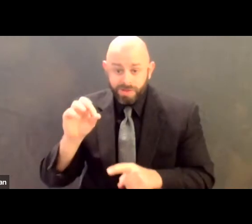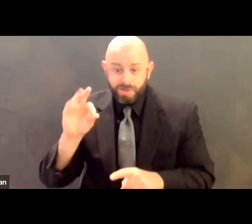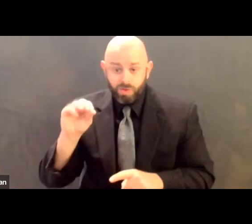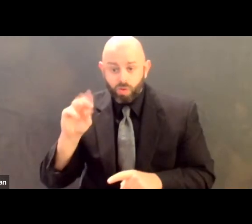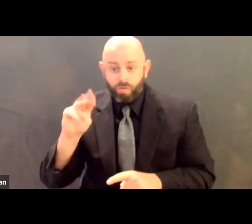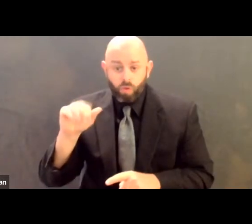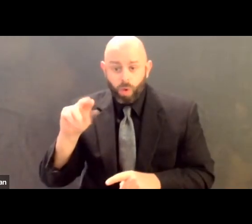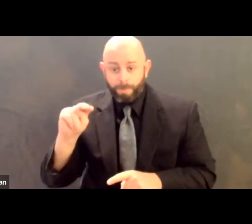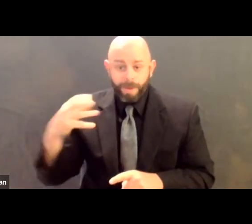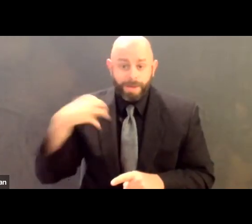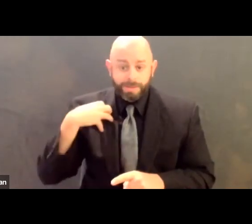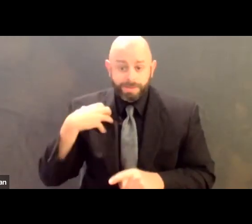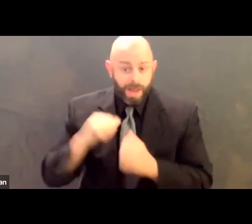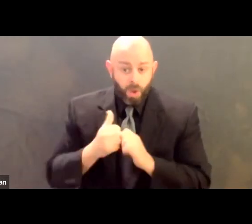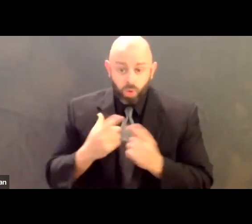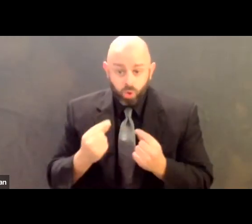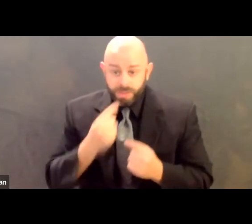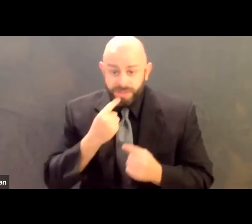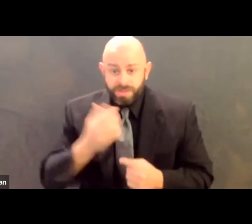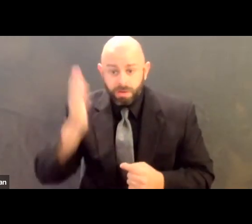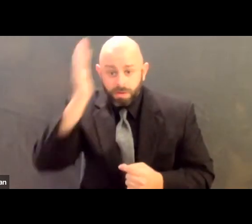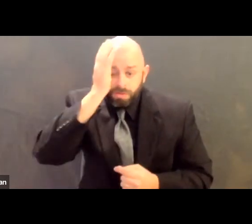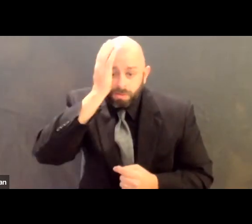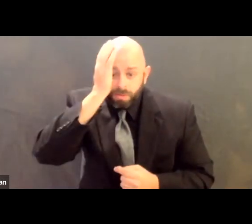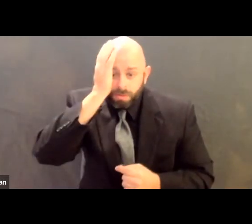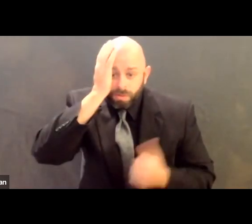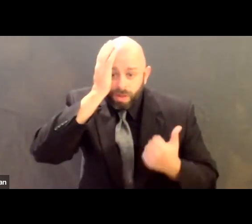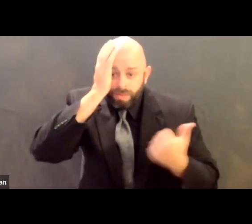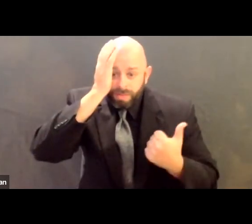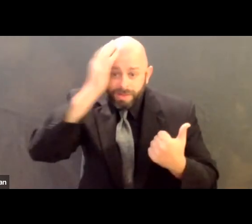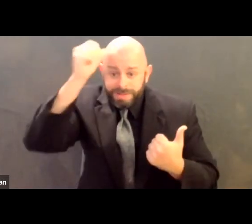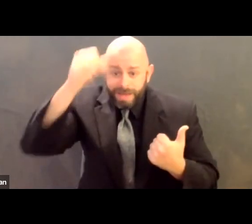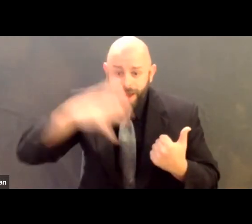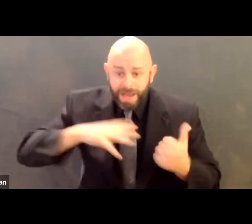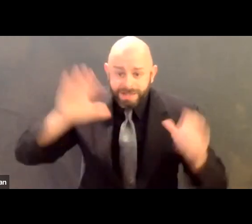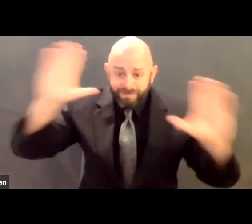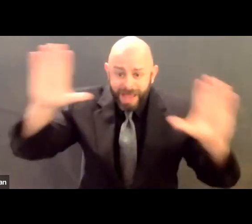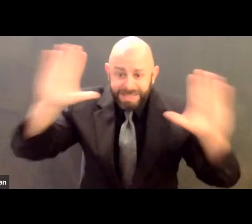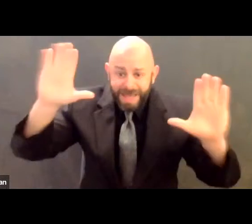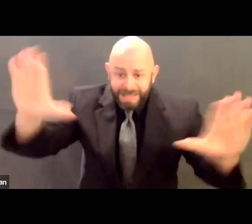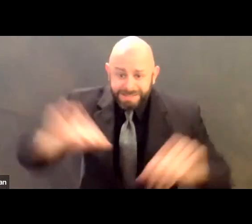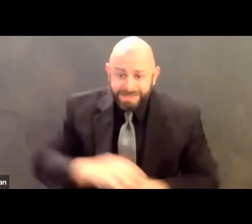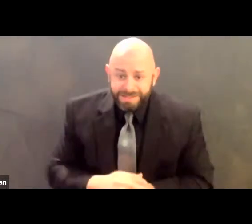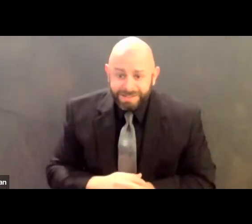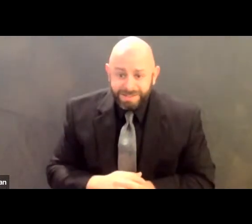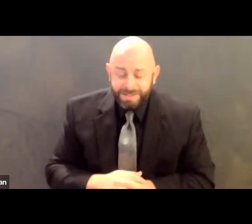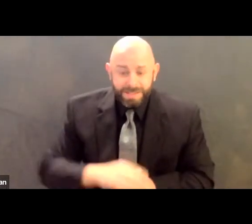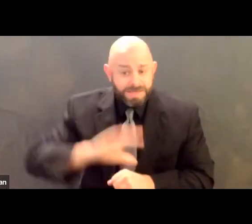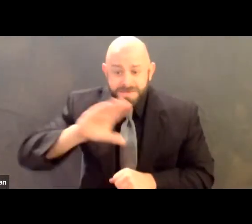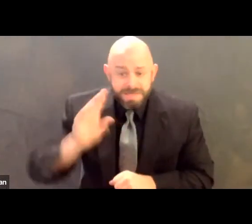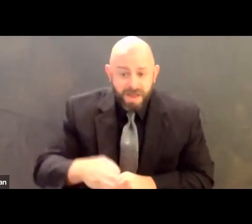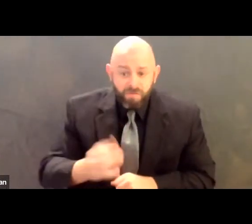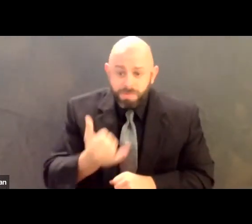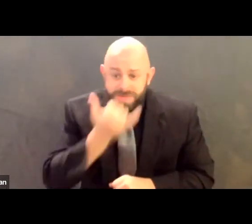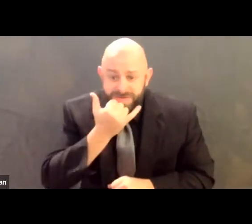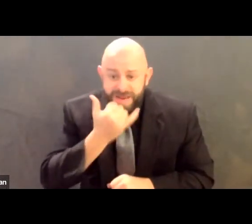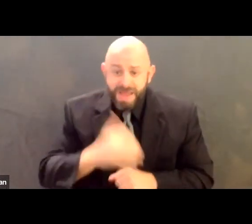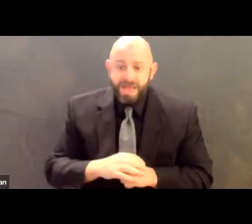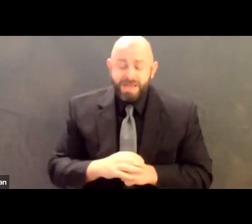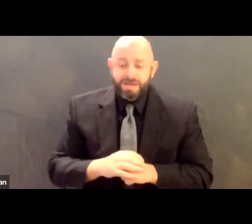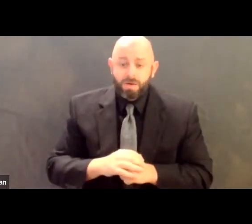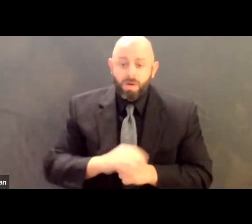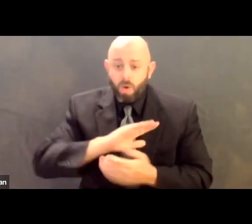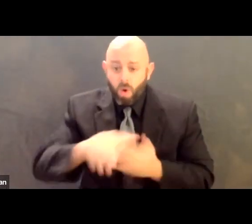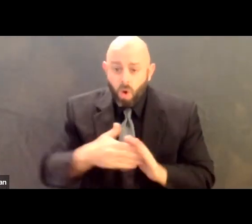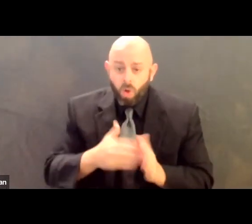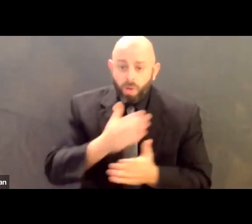doing. And the foreman said, "My gosh, this guy's fantastic. He just never makes a mistake. He gets more parts out